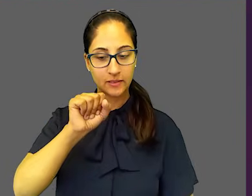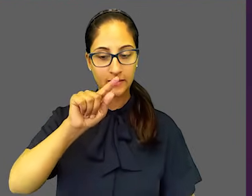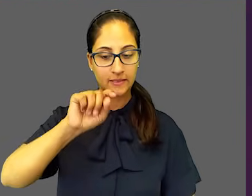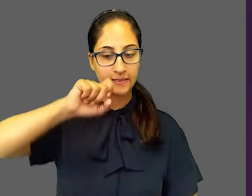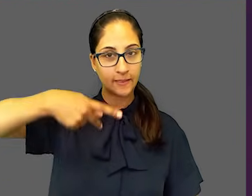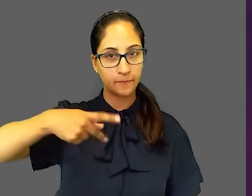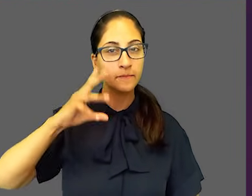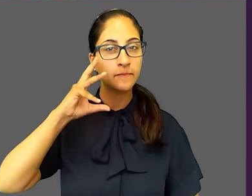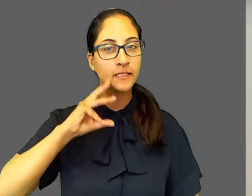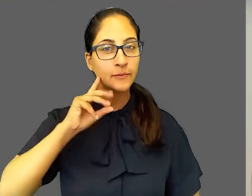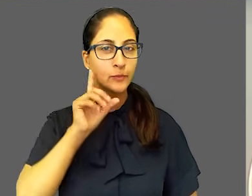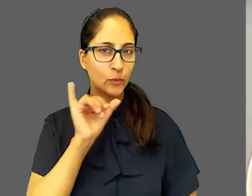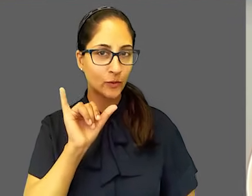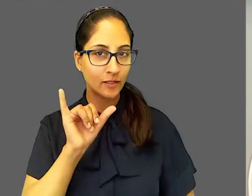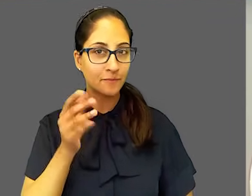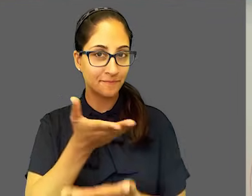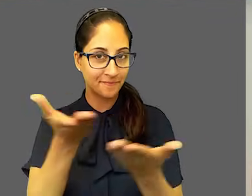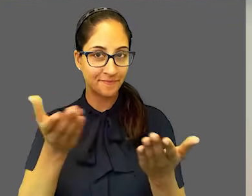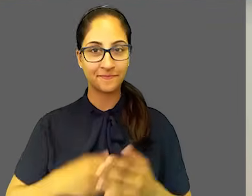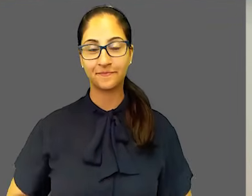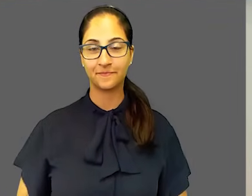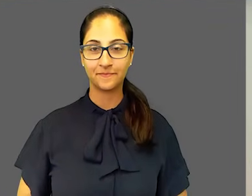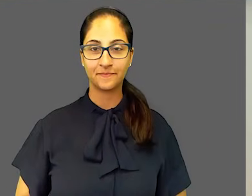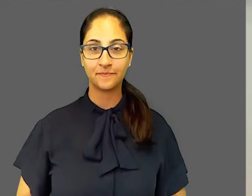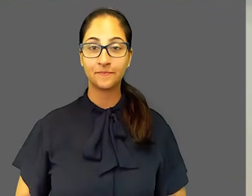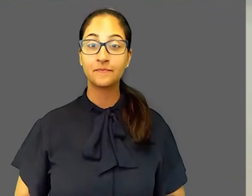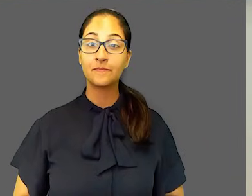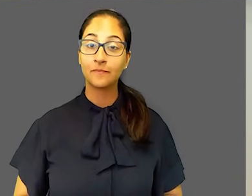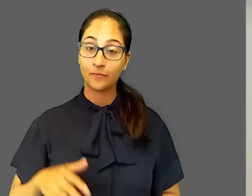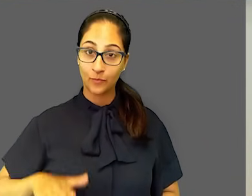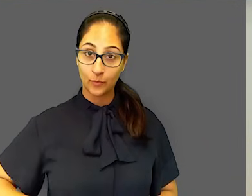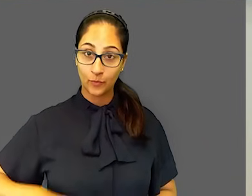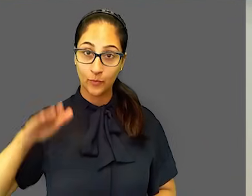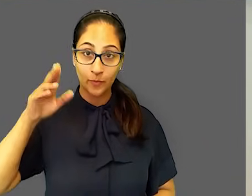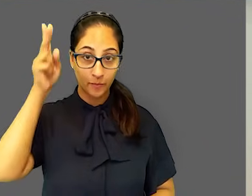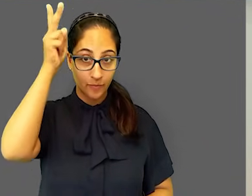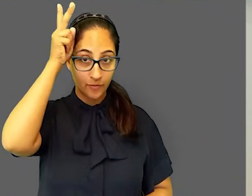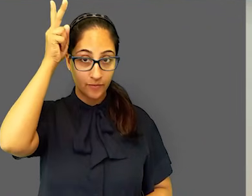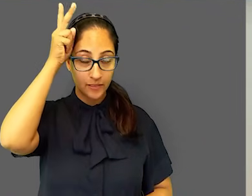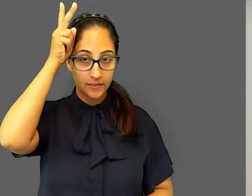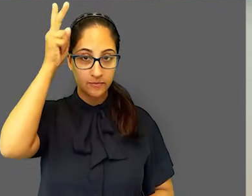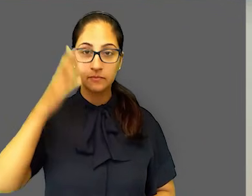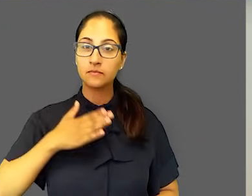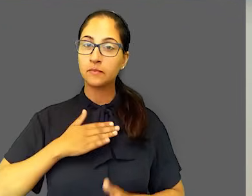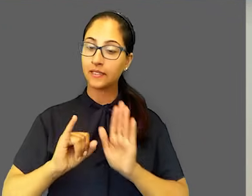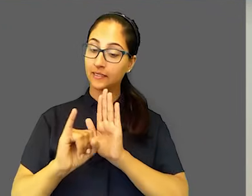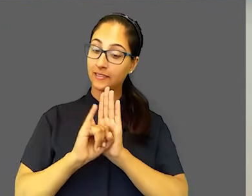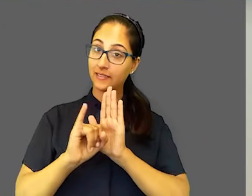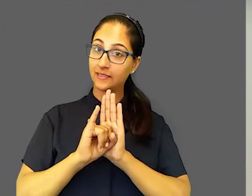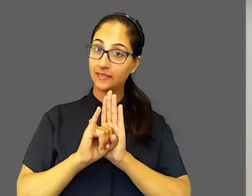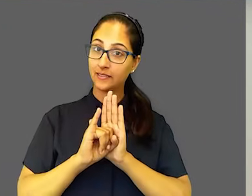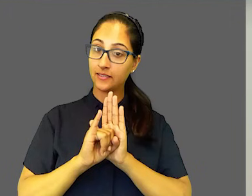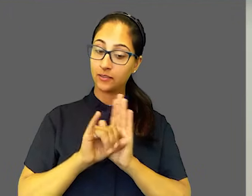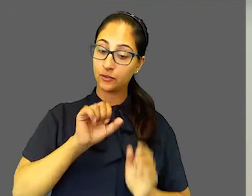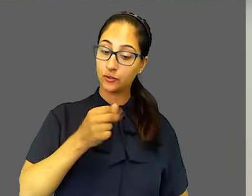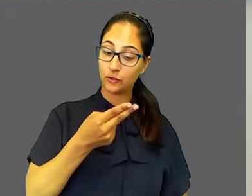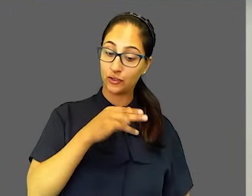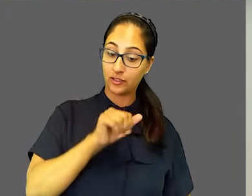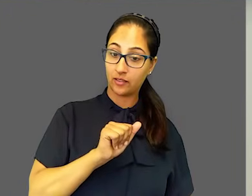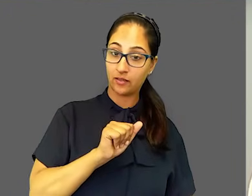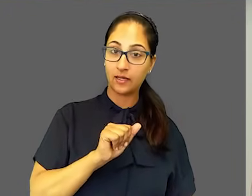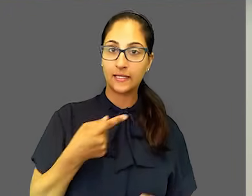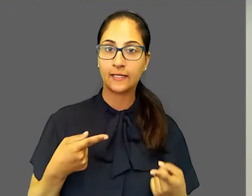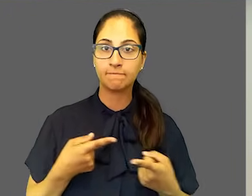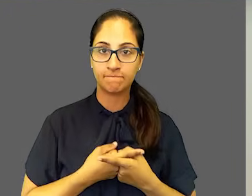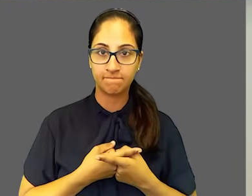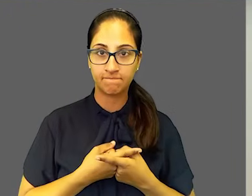in London. As a child living in Afghanistan, I often struggled between my Shia Ismaili identity